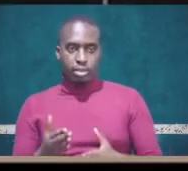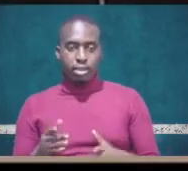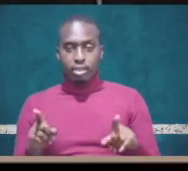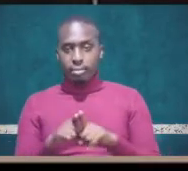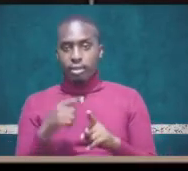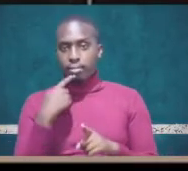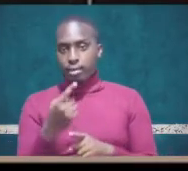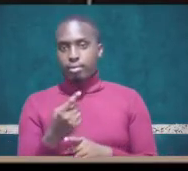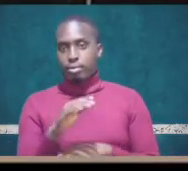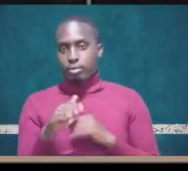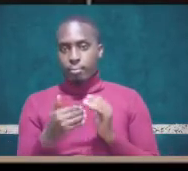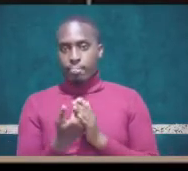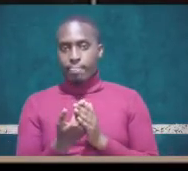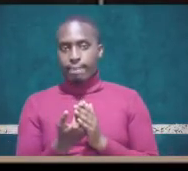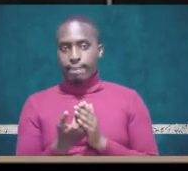what I've said,